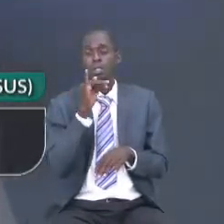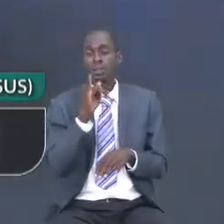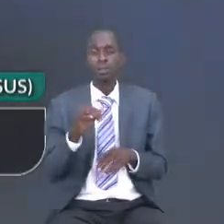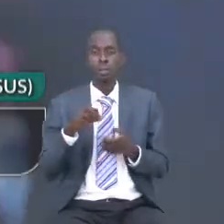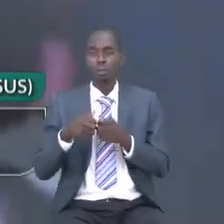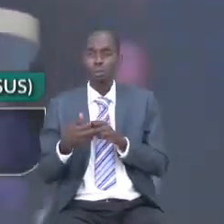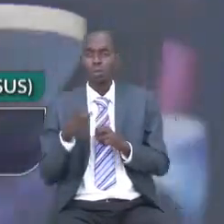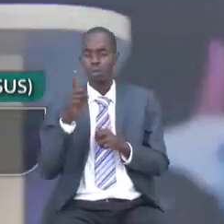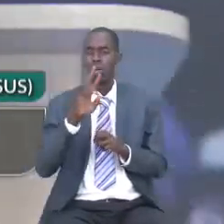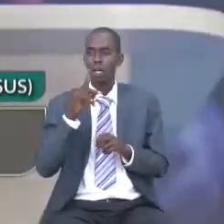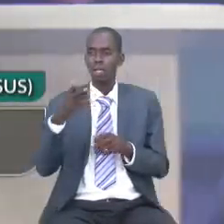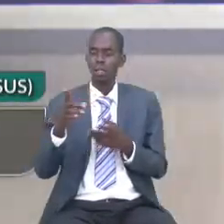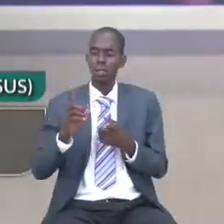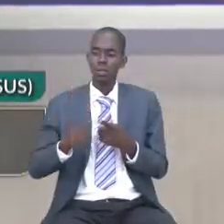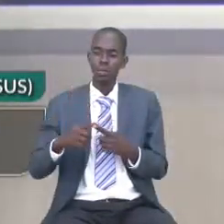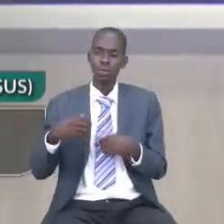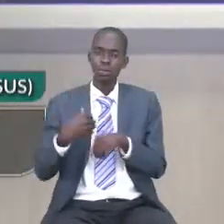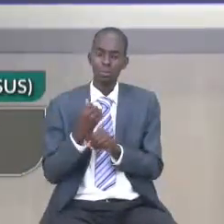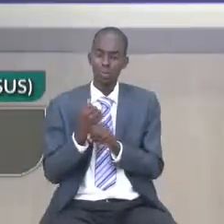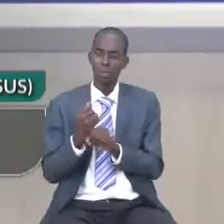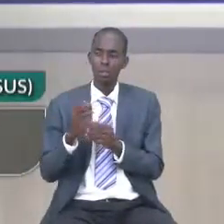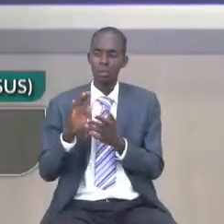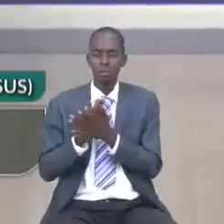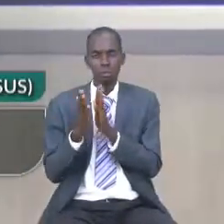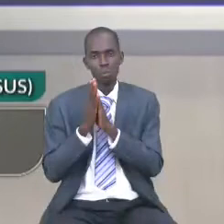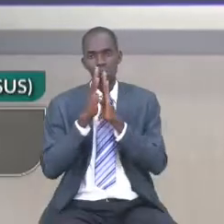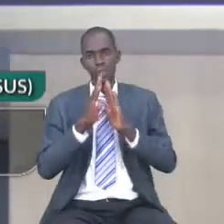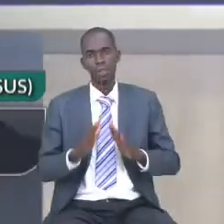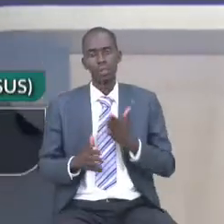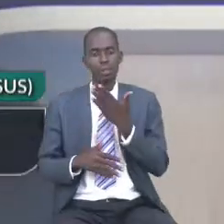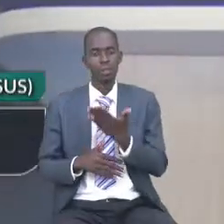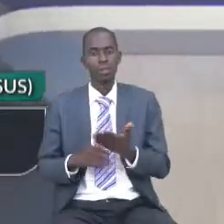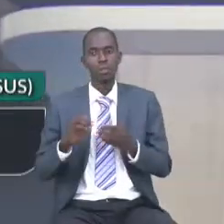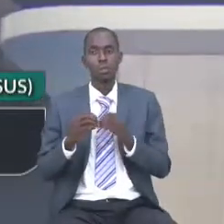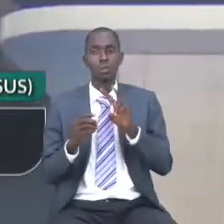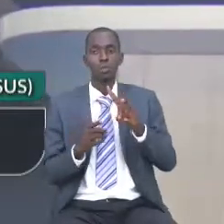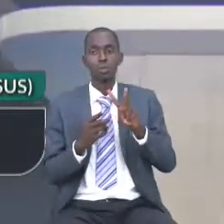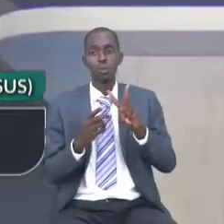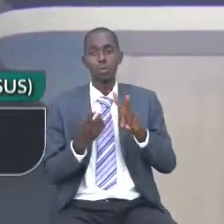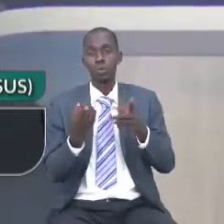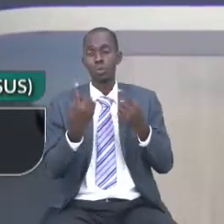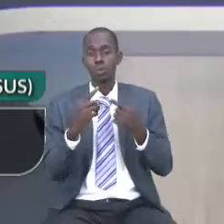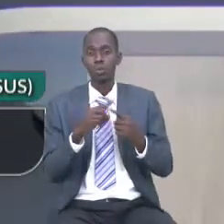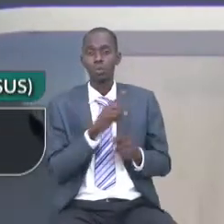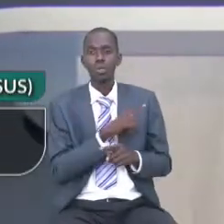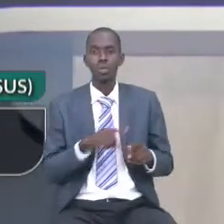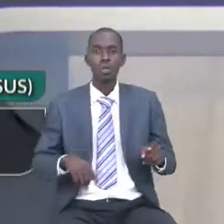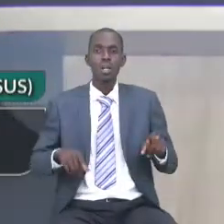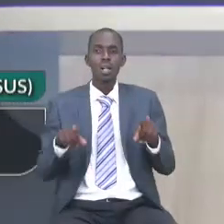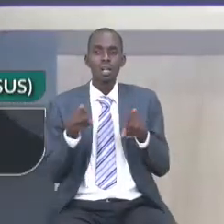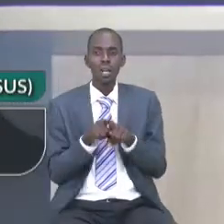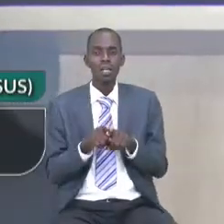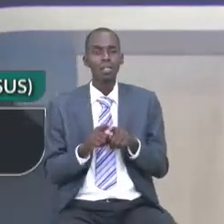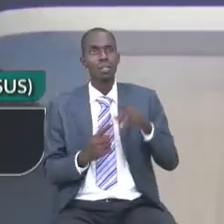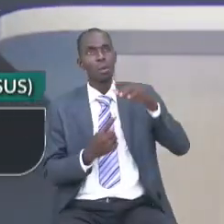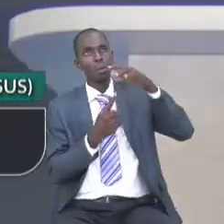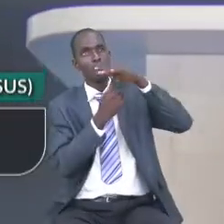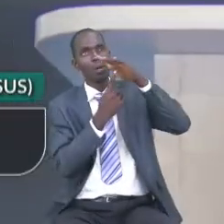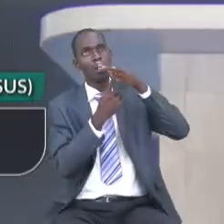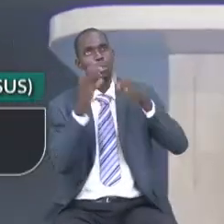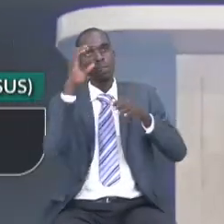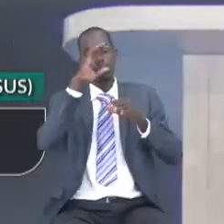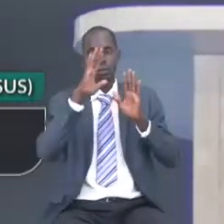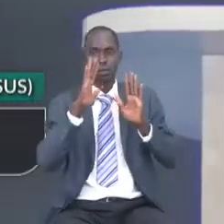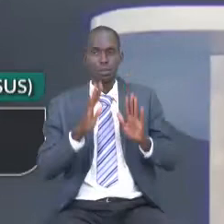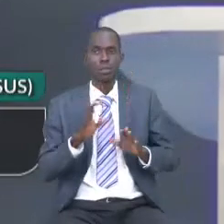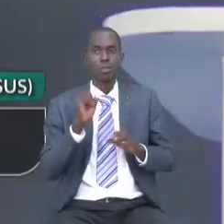peace settlers, peaceful settlers. Number two, you come like peak seekers. You want to take